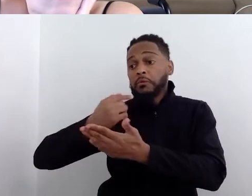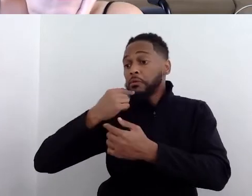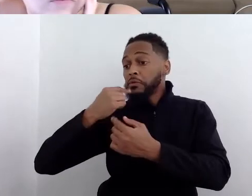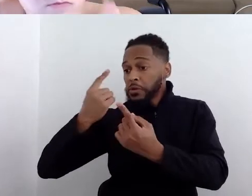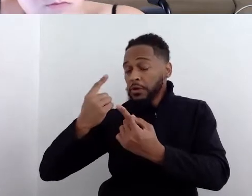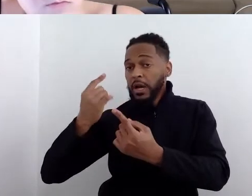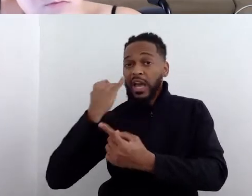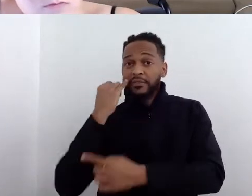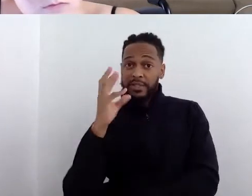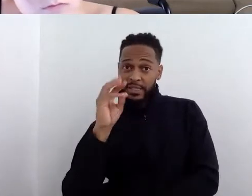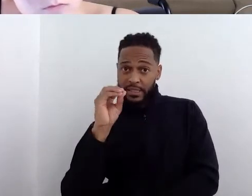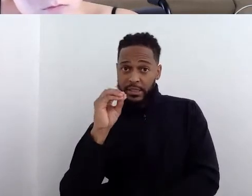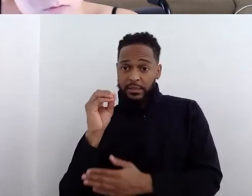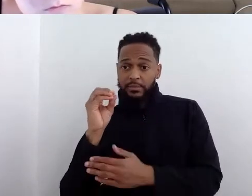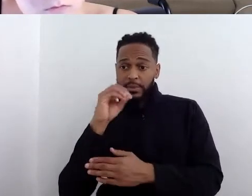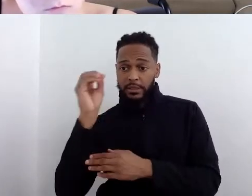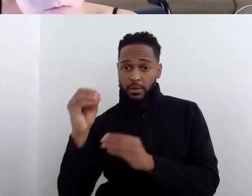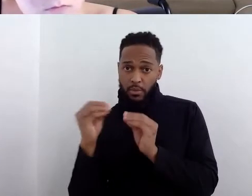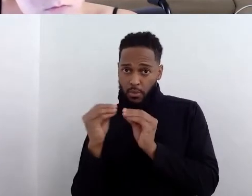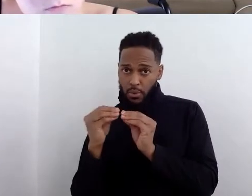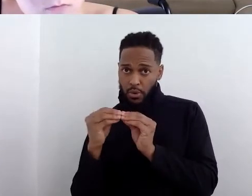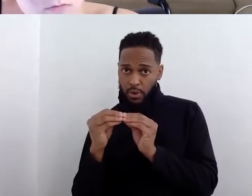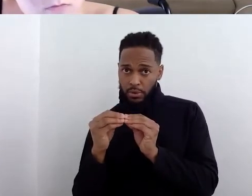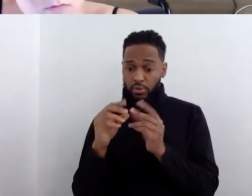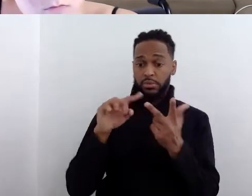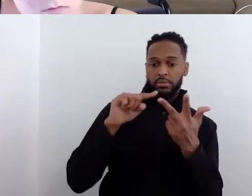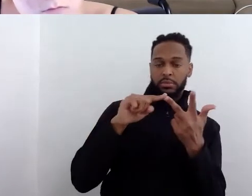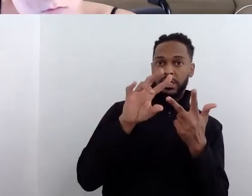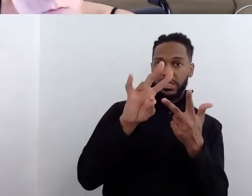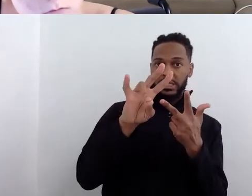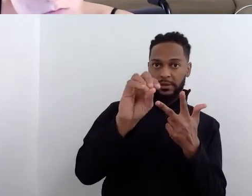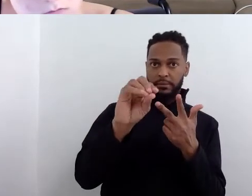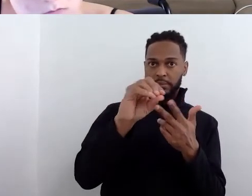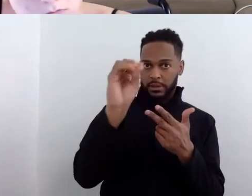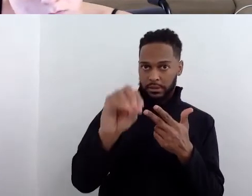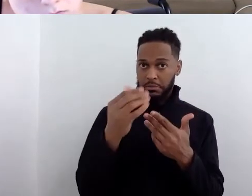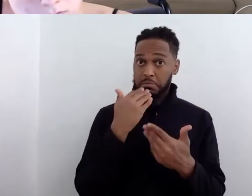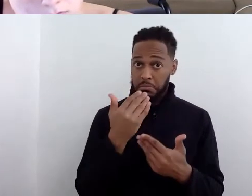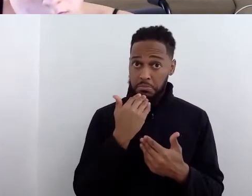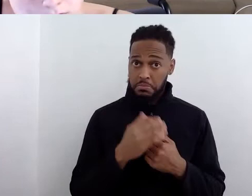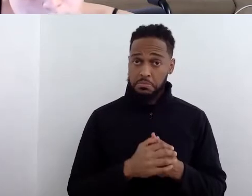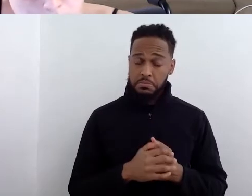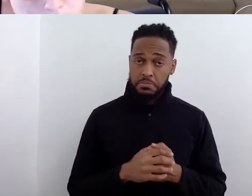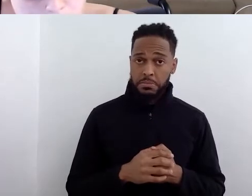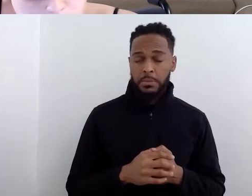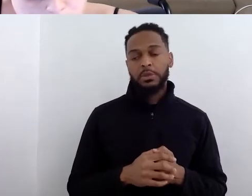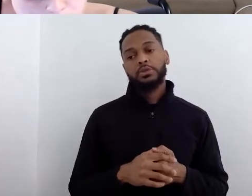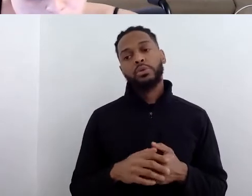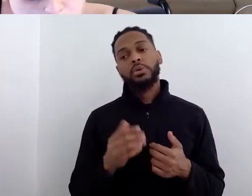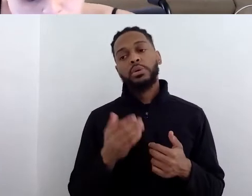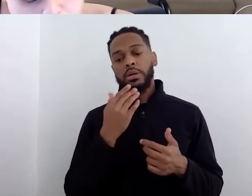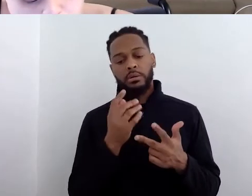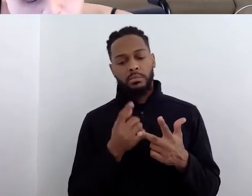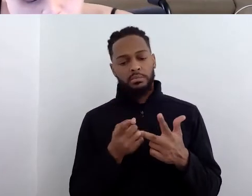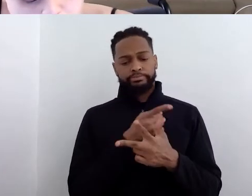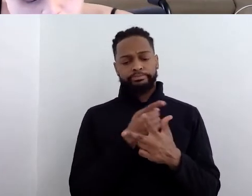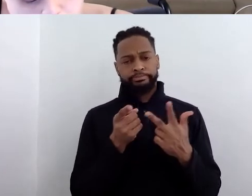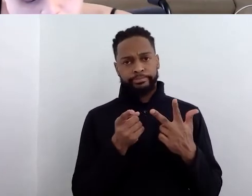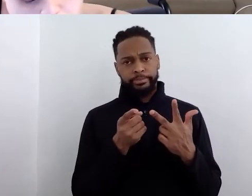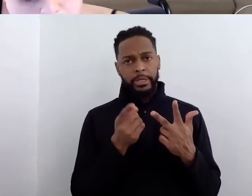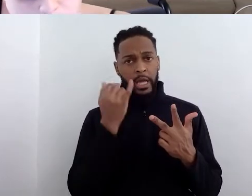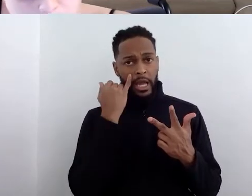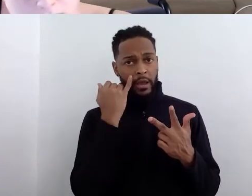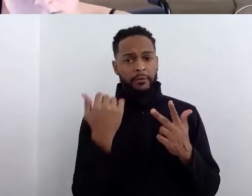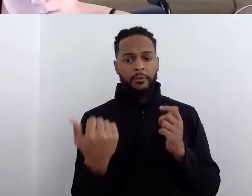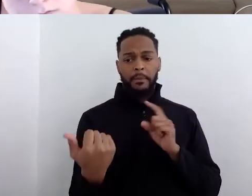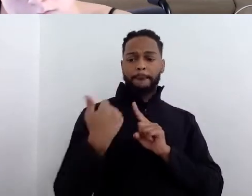excellent. And the most important part, say for Johnson & Johnson and the others, is that even if you got COVID, you